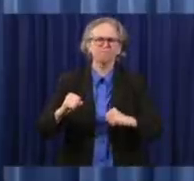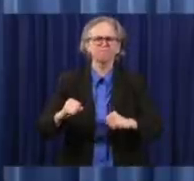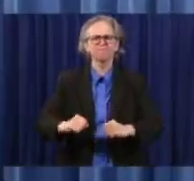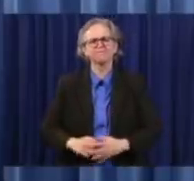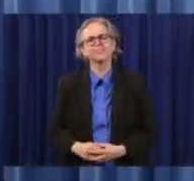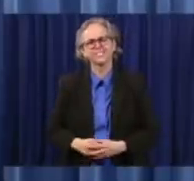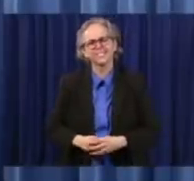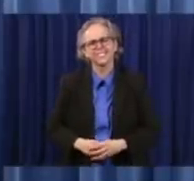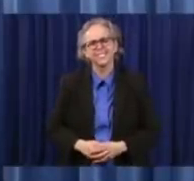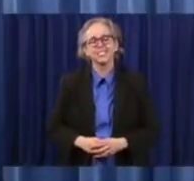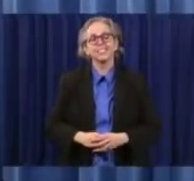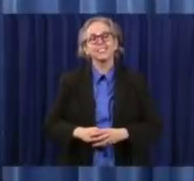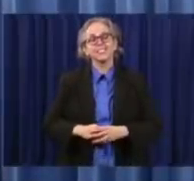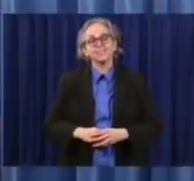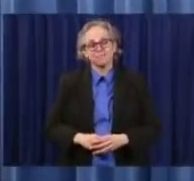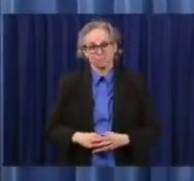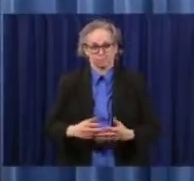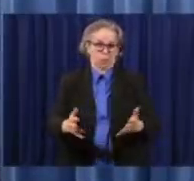So today, our